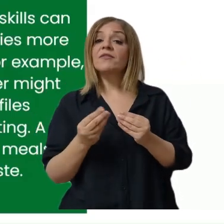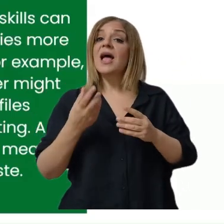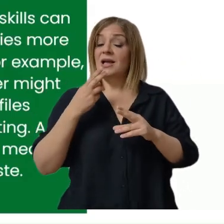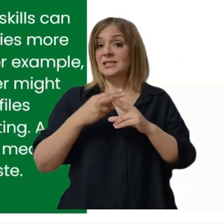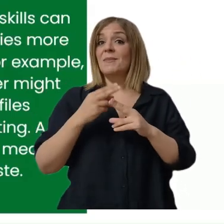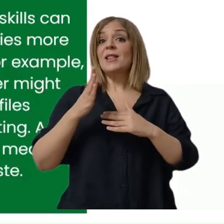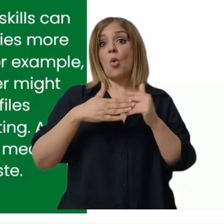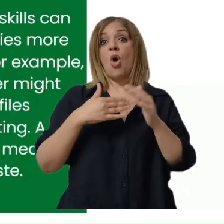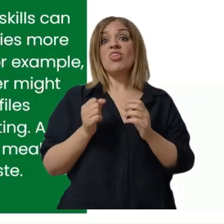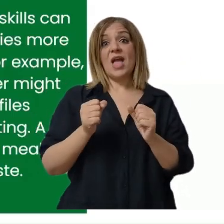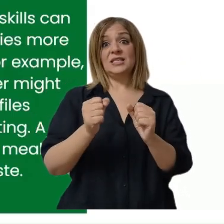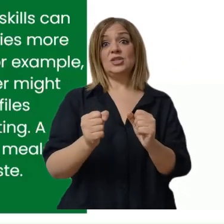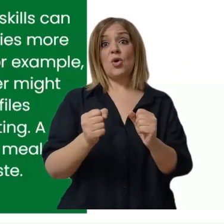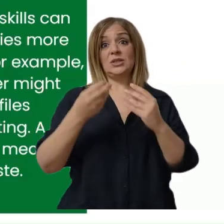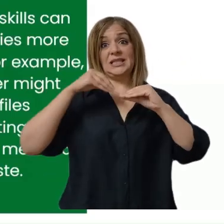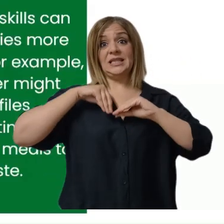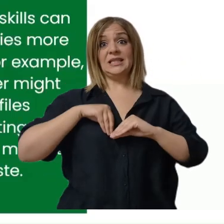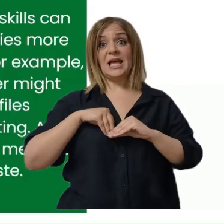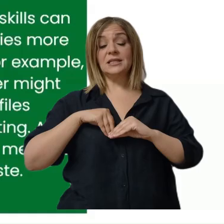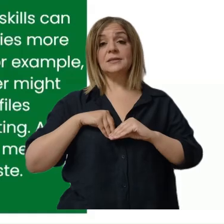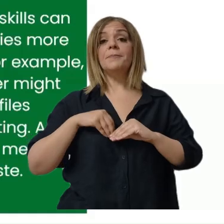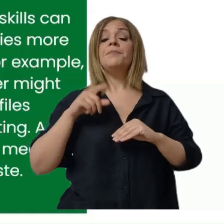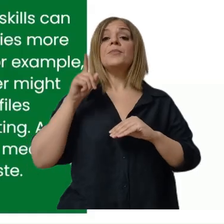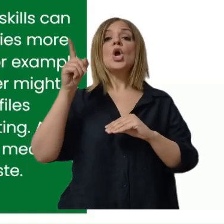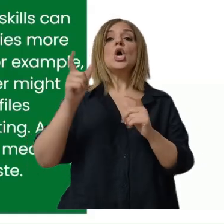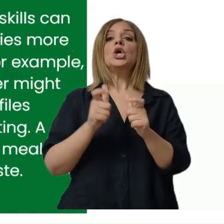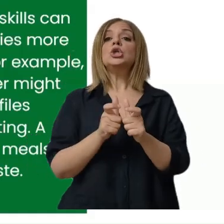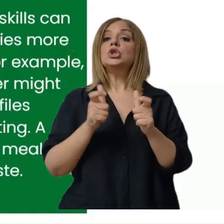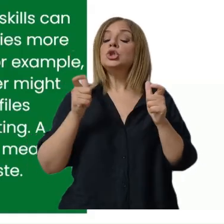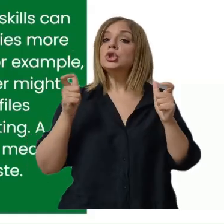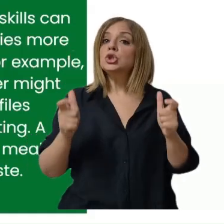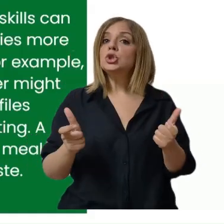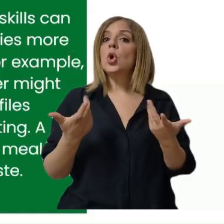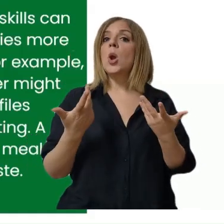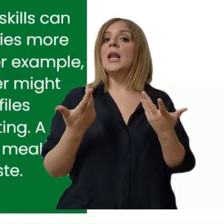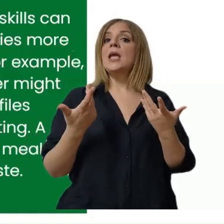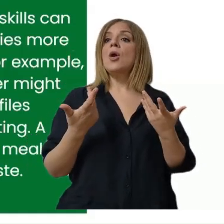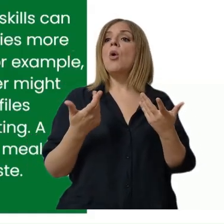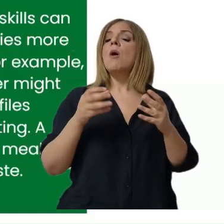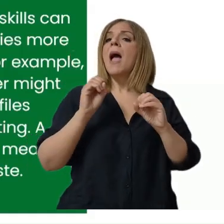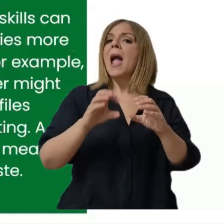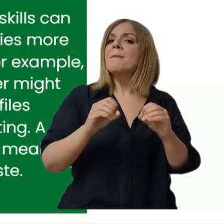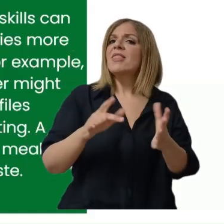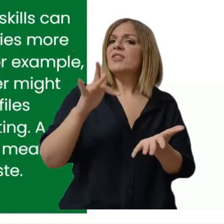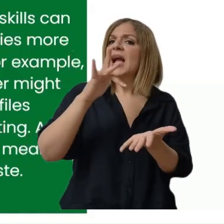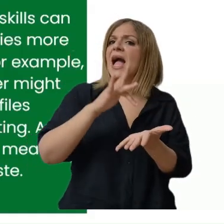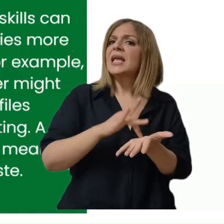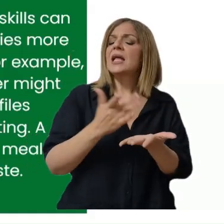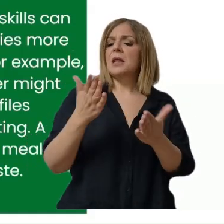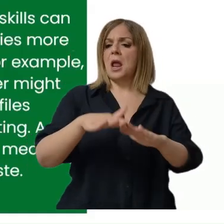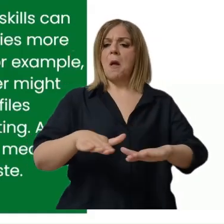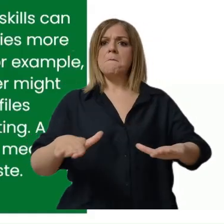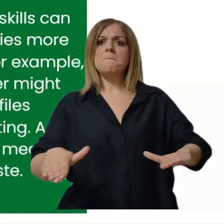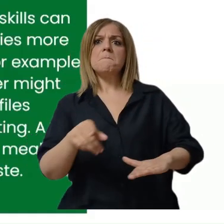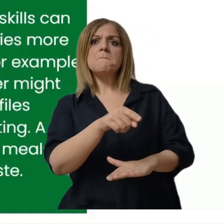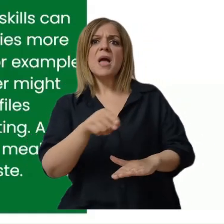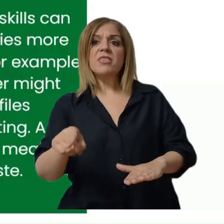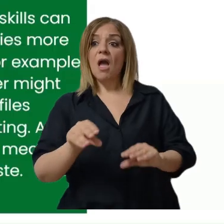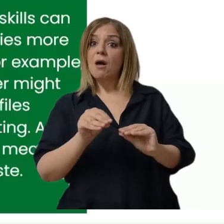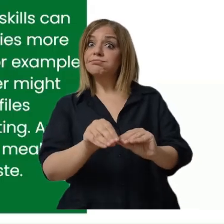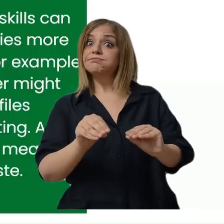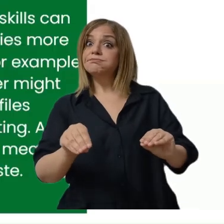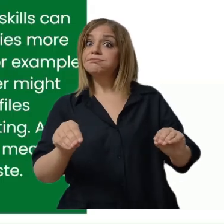skills. Also, during school or training center, children can